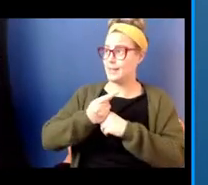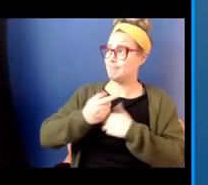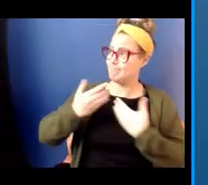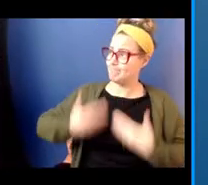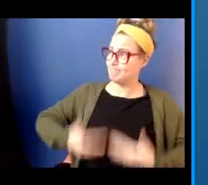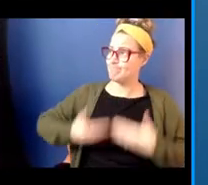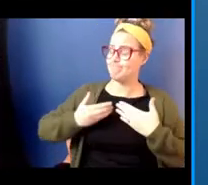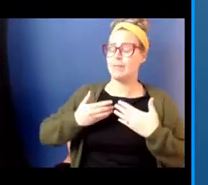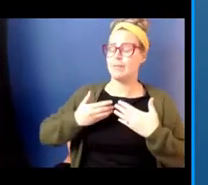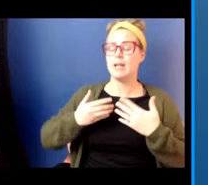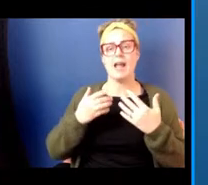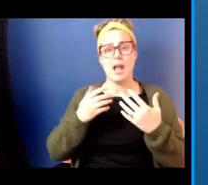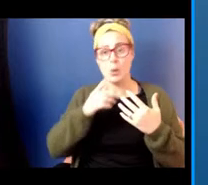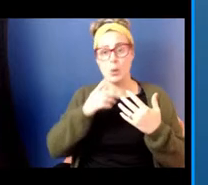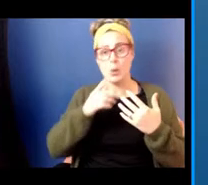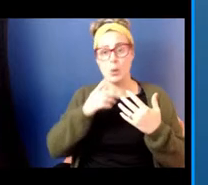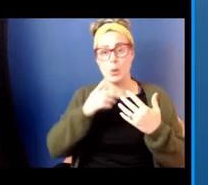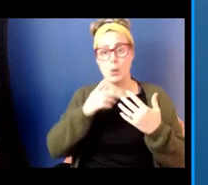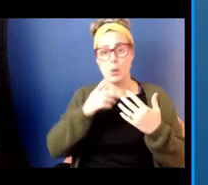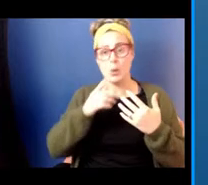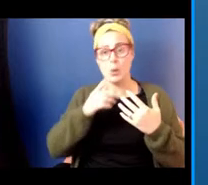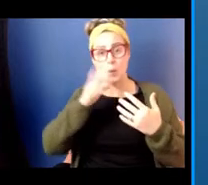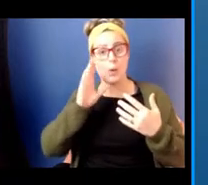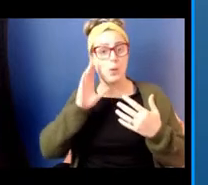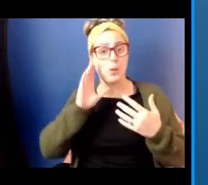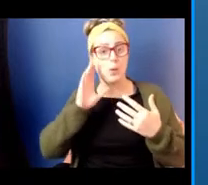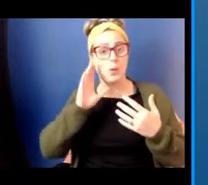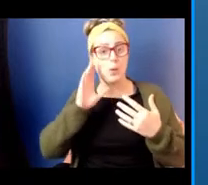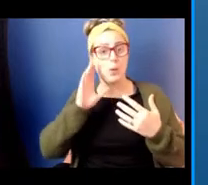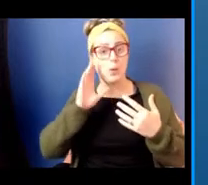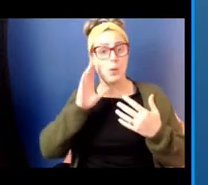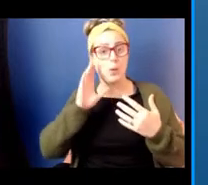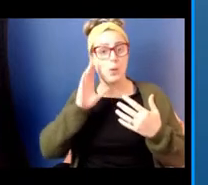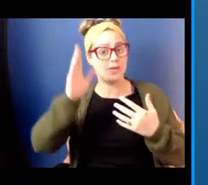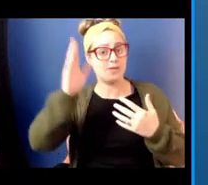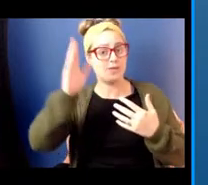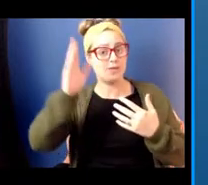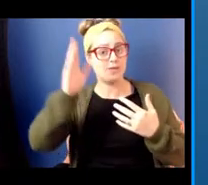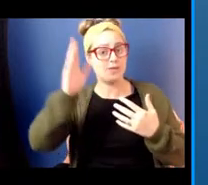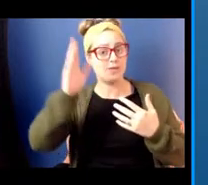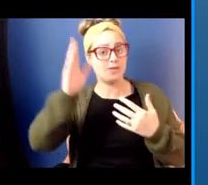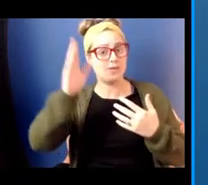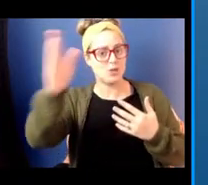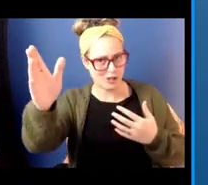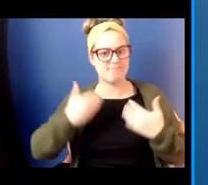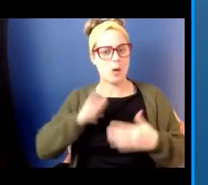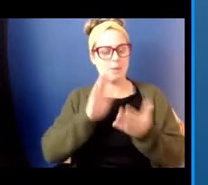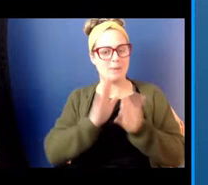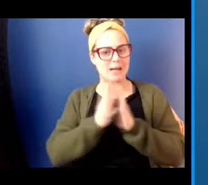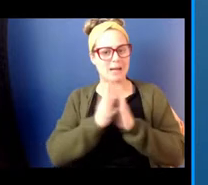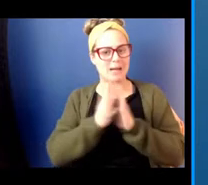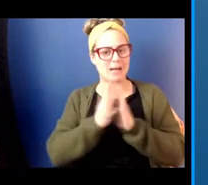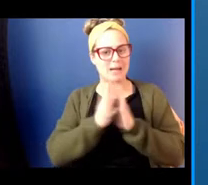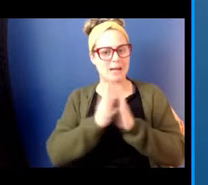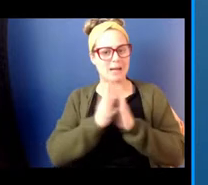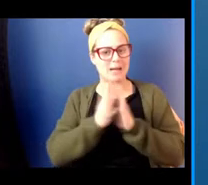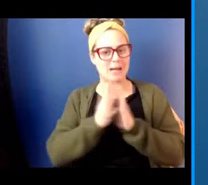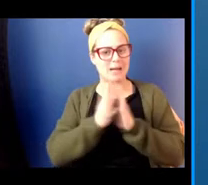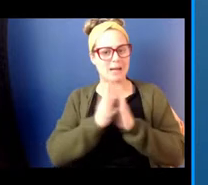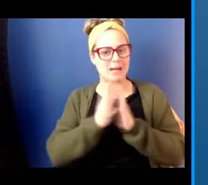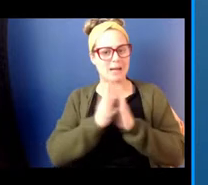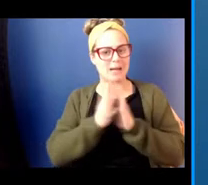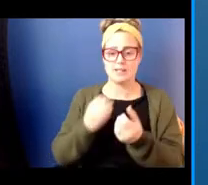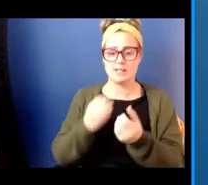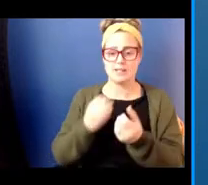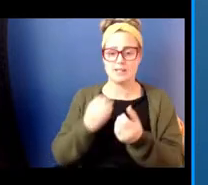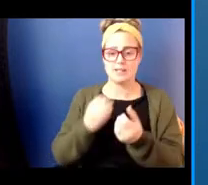tradition reinforces values such as Freedom faith integrity because